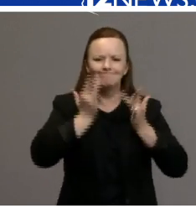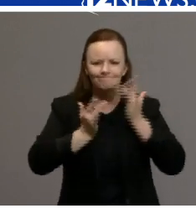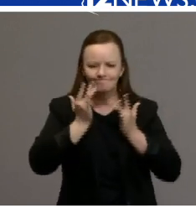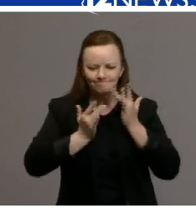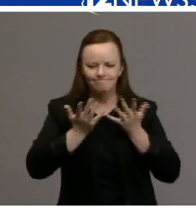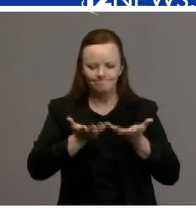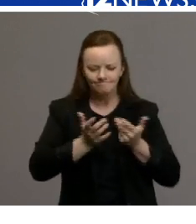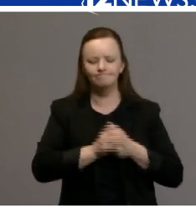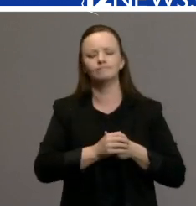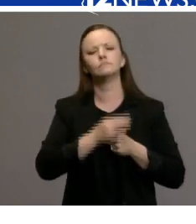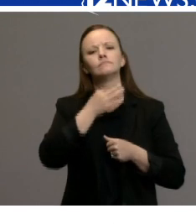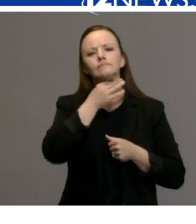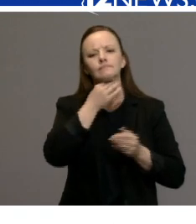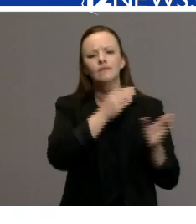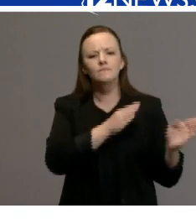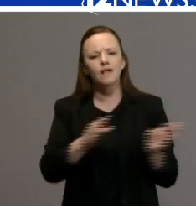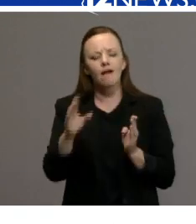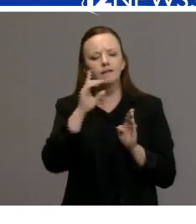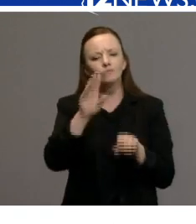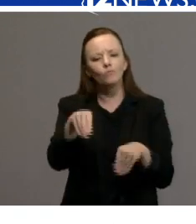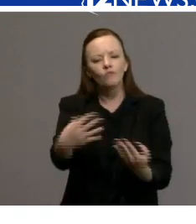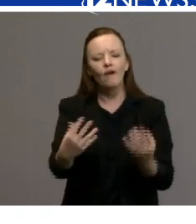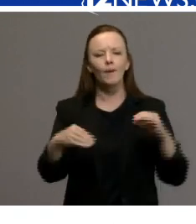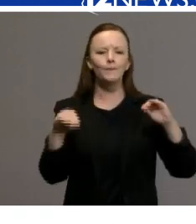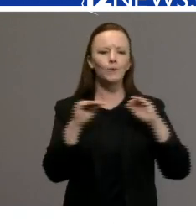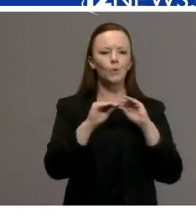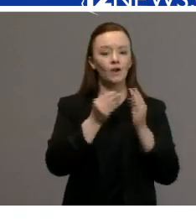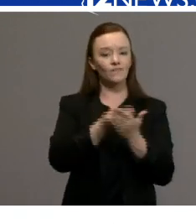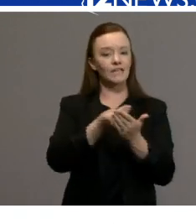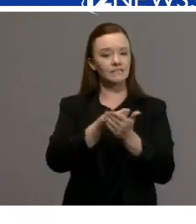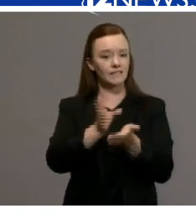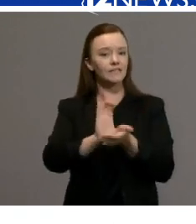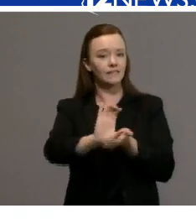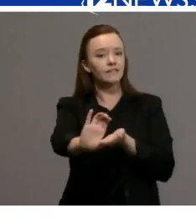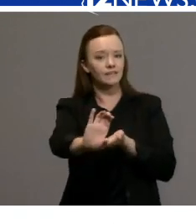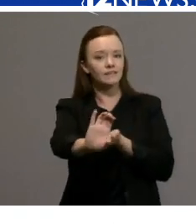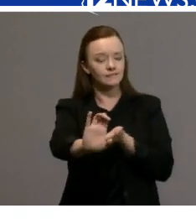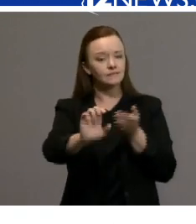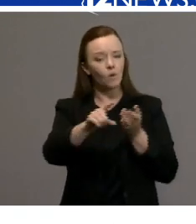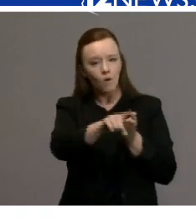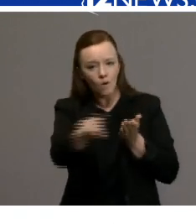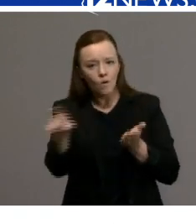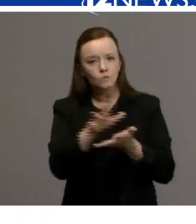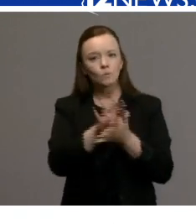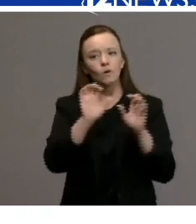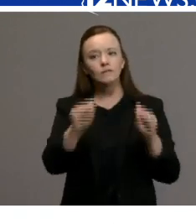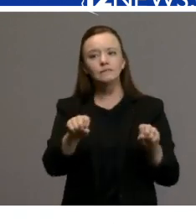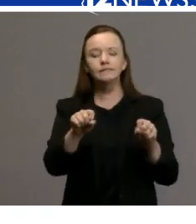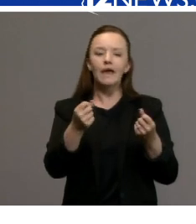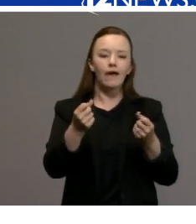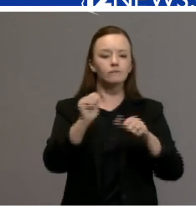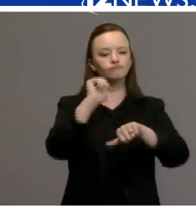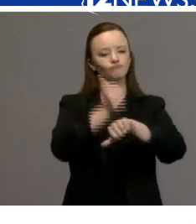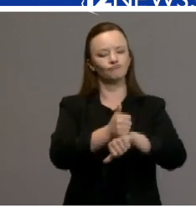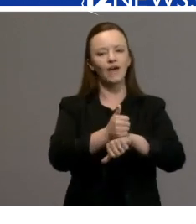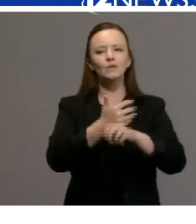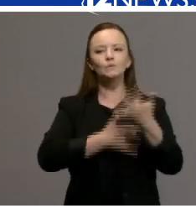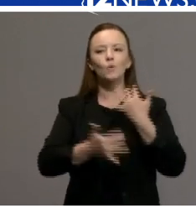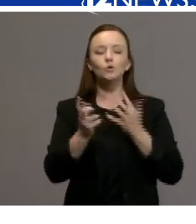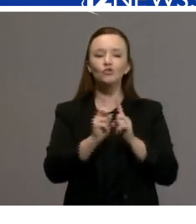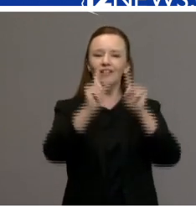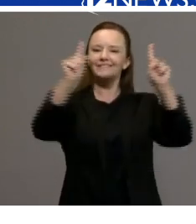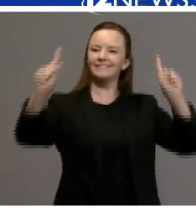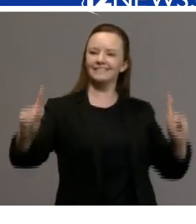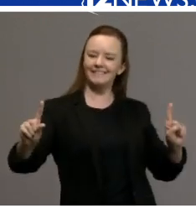more, funding to be able to implement things like social distancing, to buy hand sanitizer,